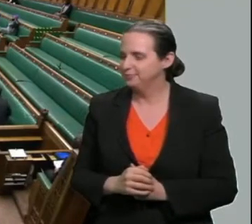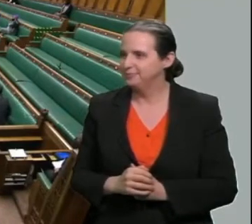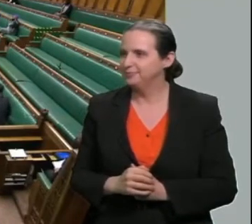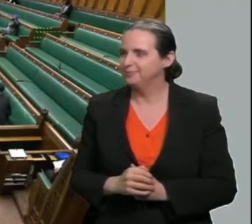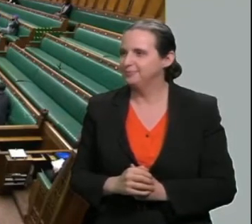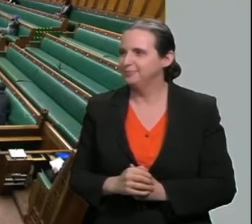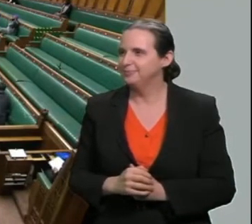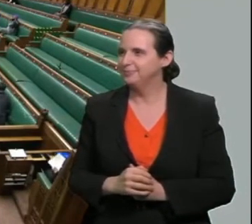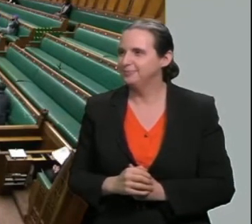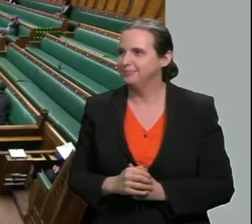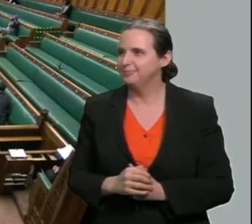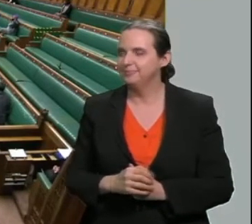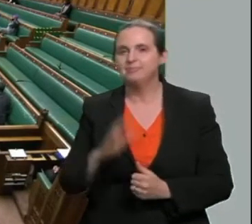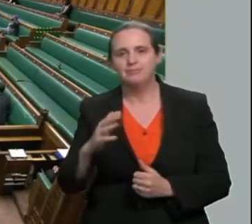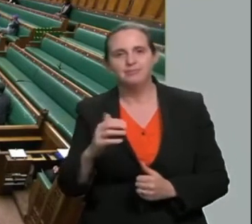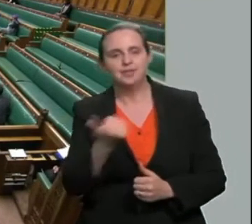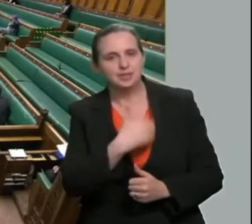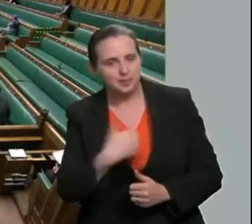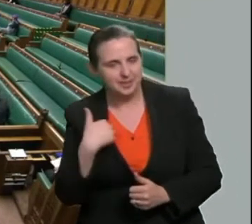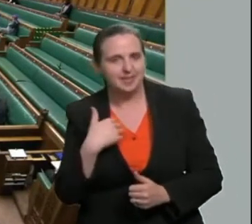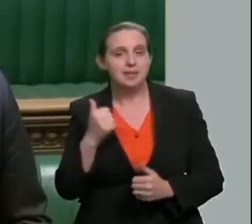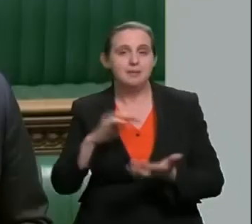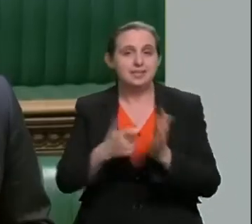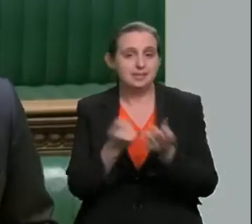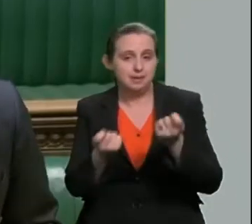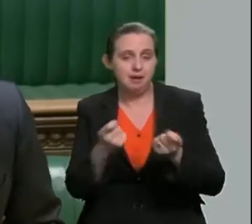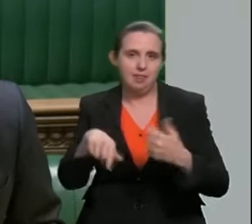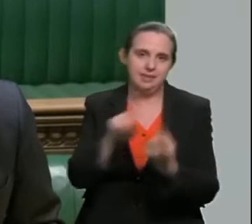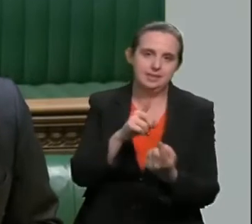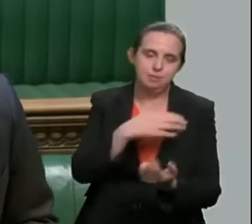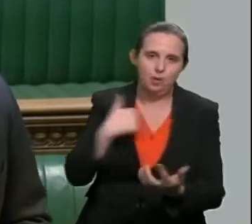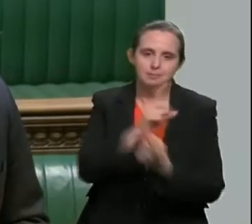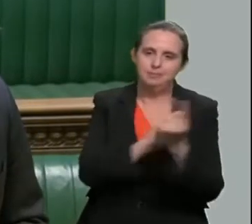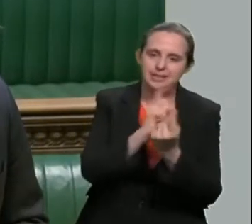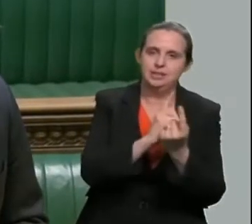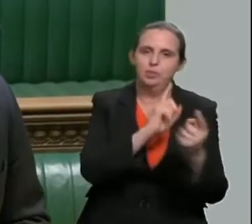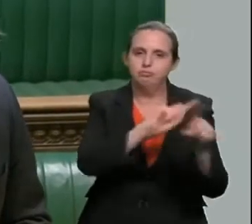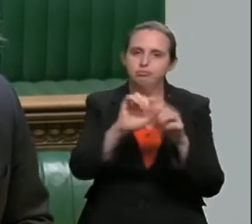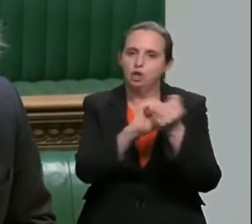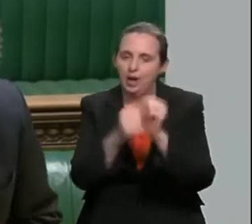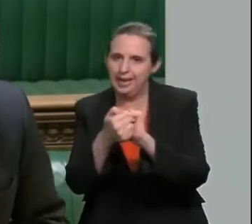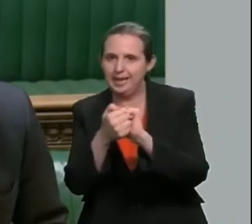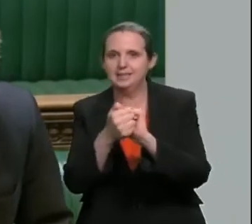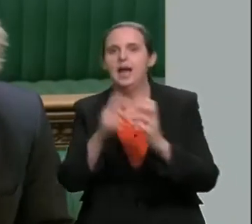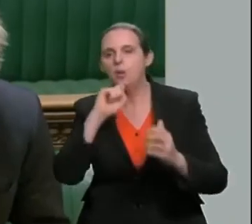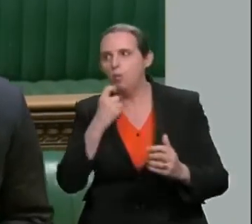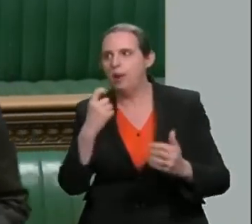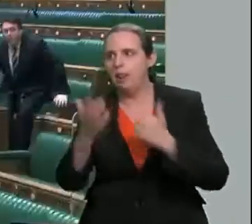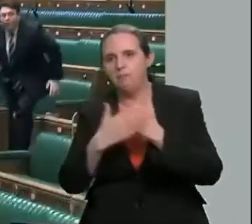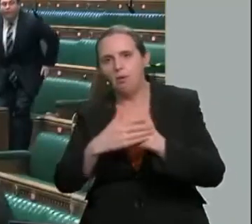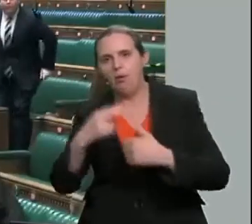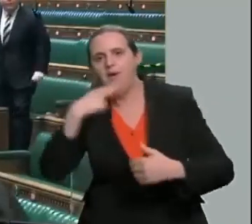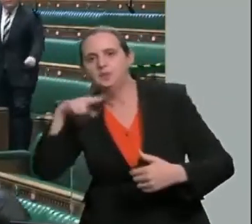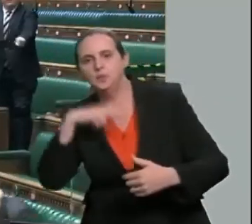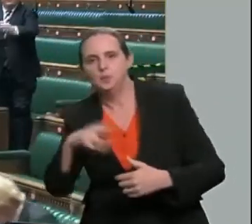Mr. Speaker, this morning I had meetings with ministerial colleagues and others. In addition to my duties in this House, I shall have further such meetings later today.